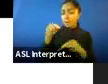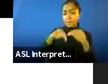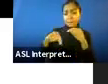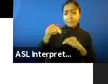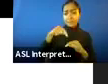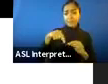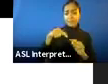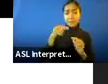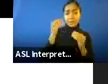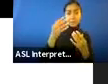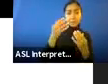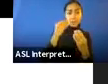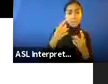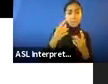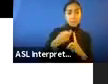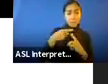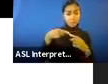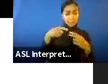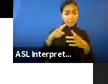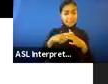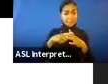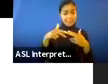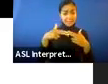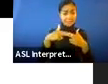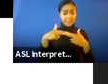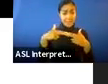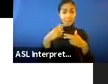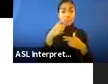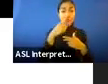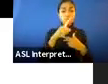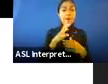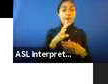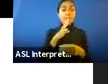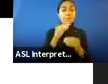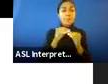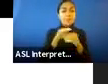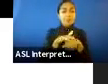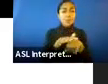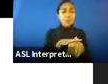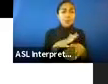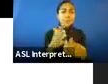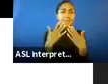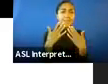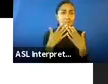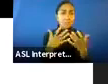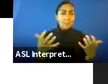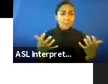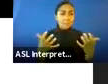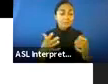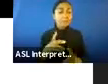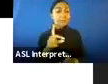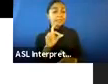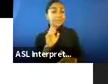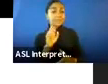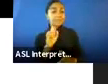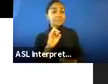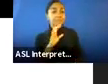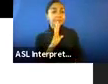up to the beginning of this slide and please speak slower. Thank you so much. Yes, no problem.